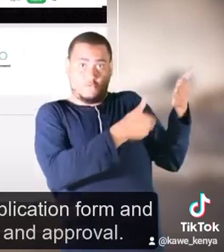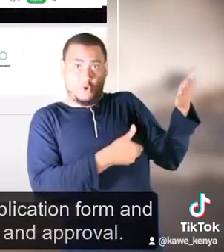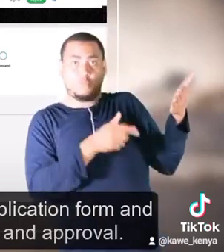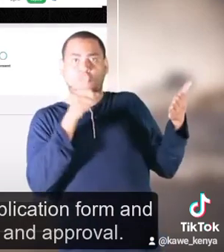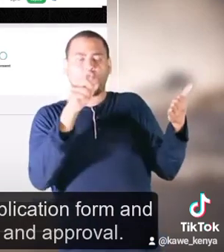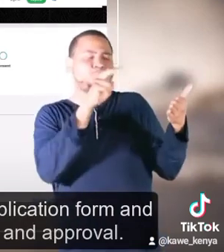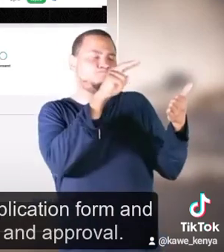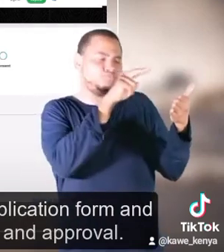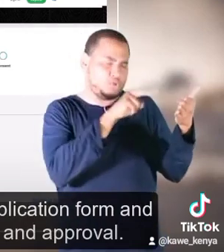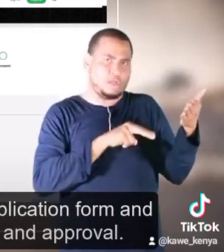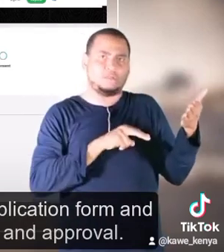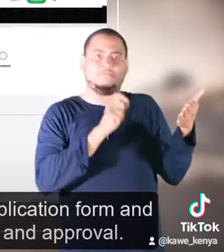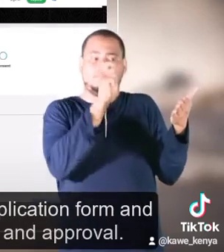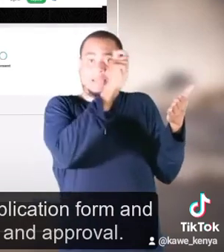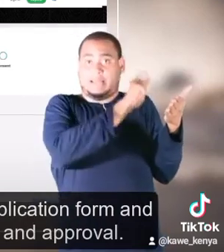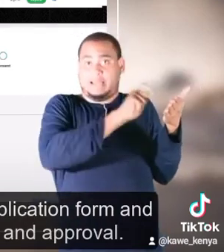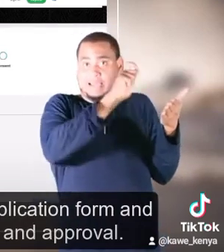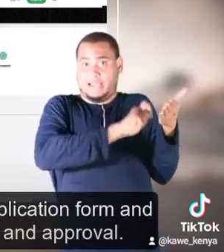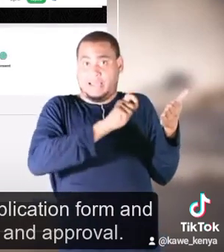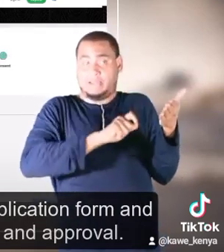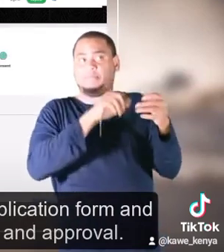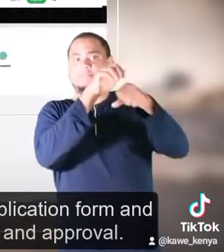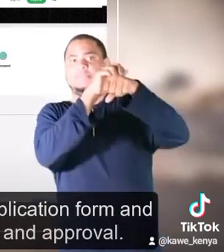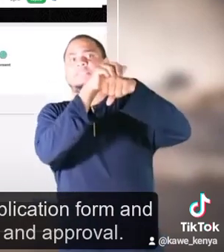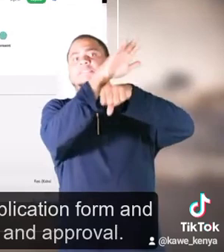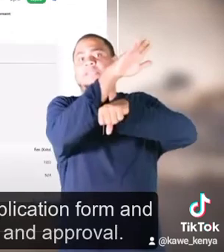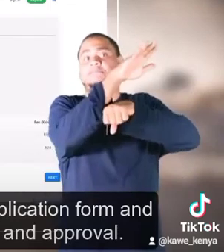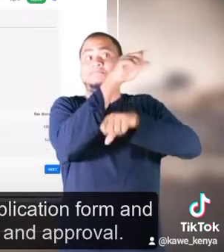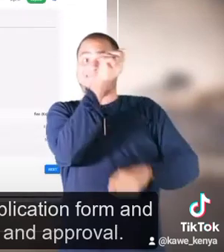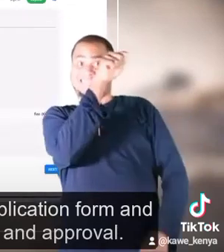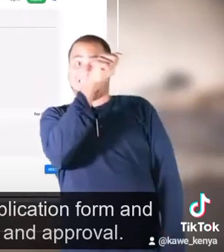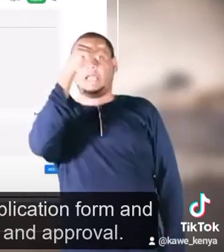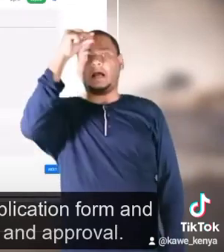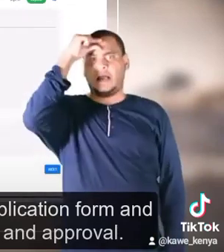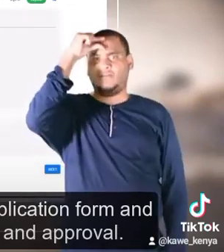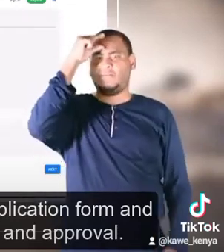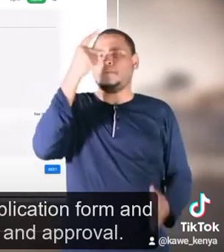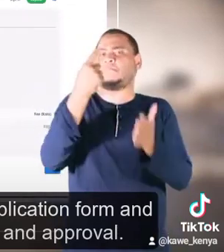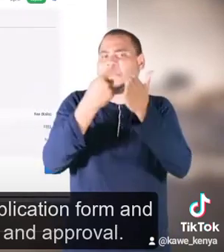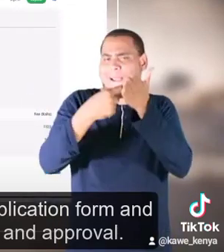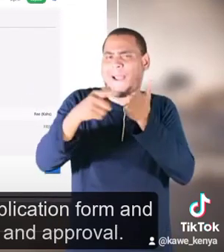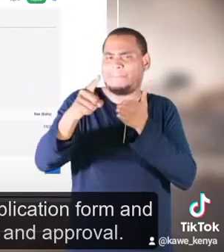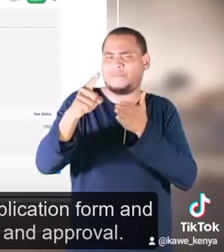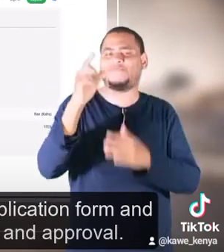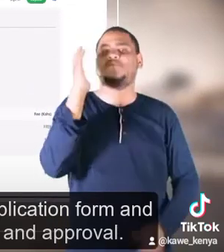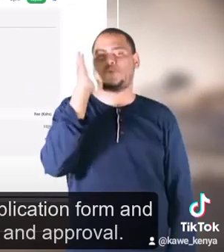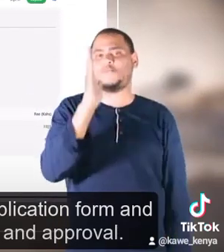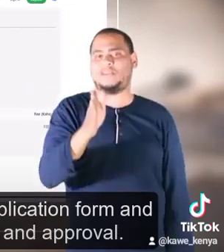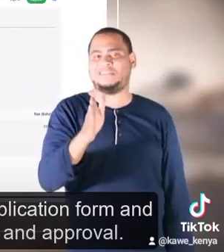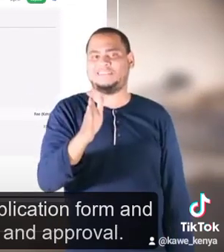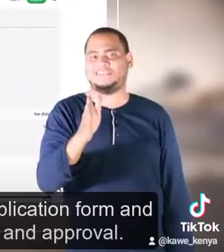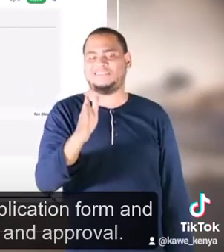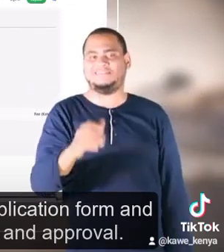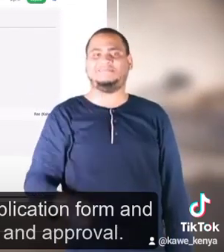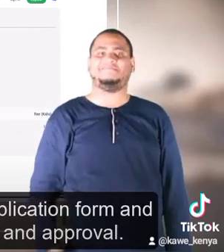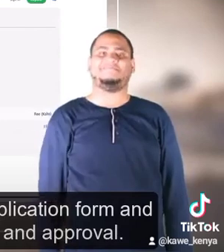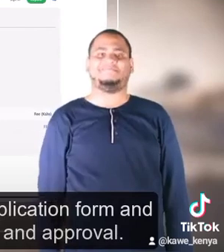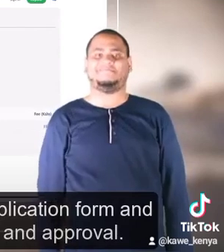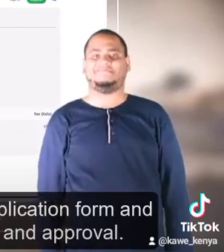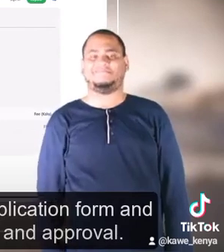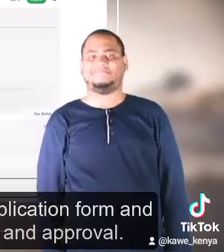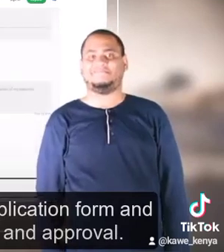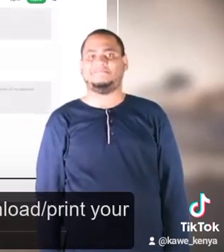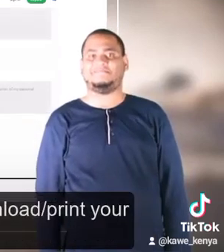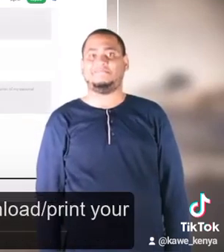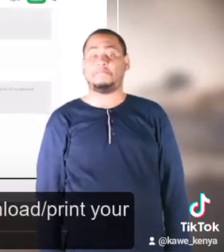the instructions, fill in the application form and submit your application for verification